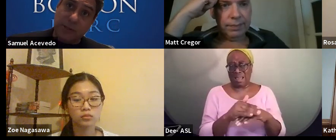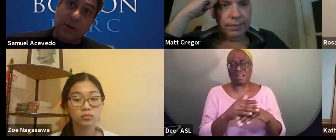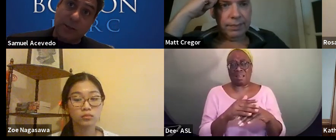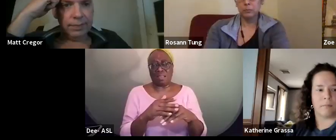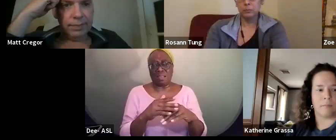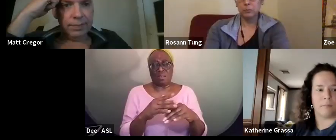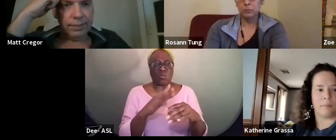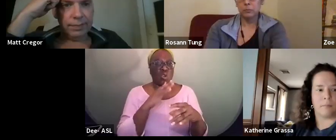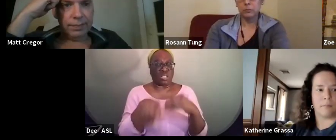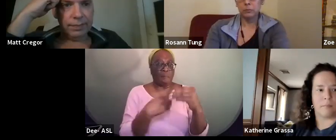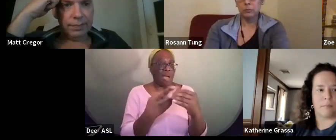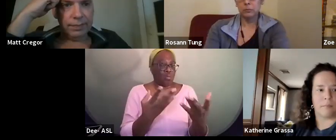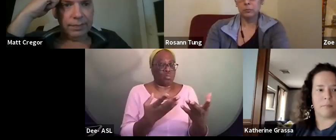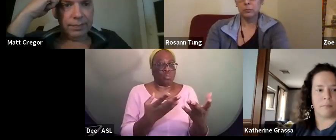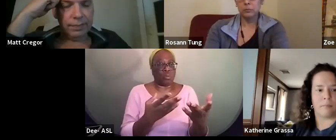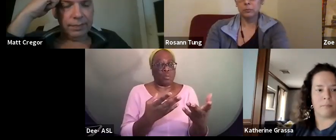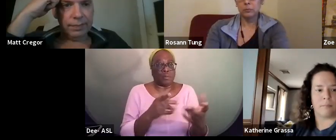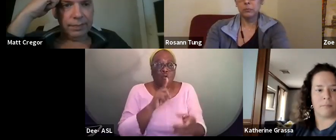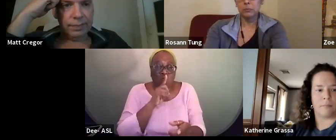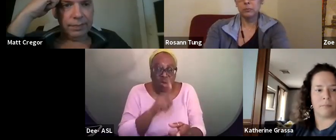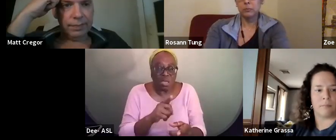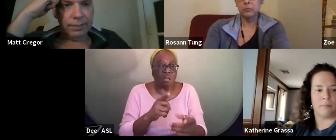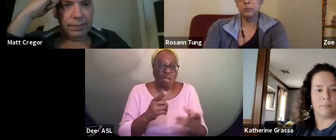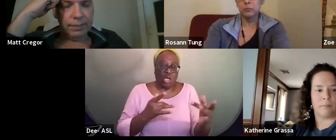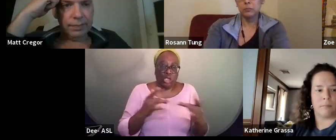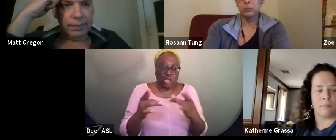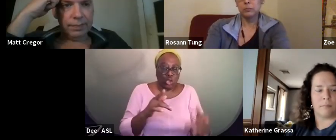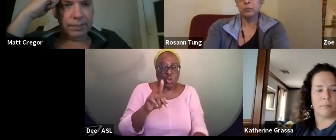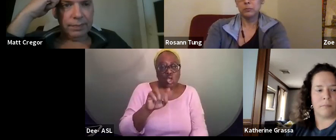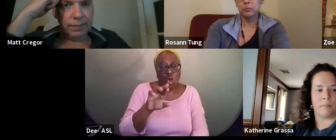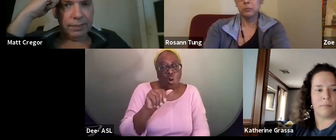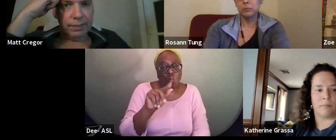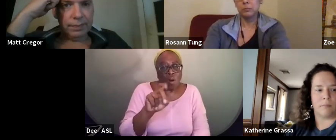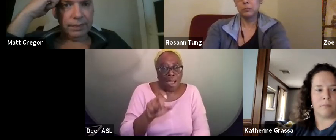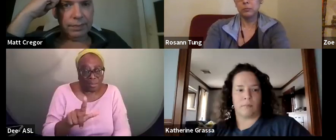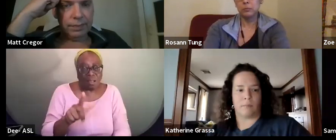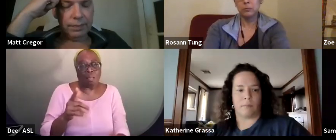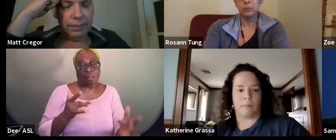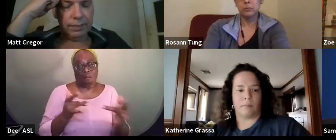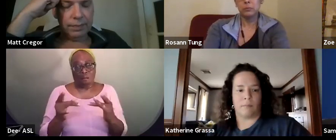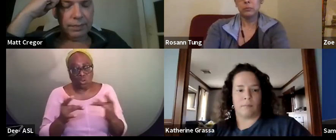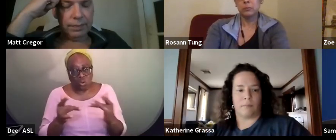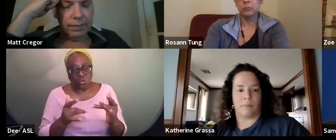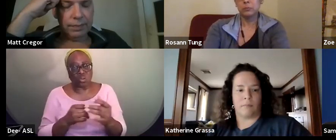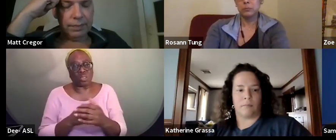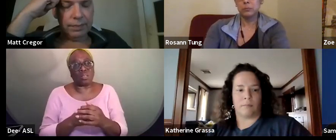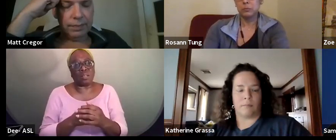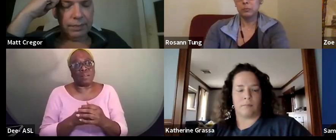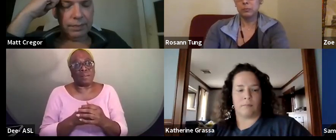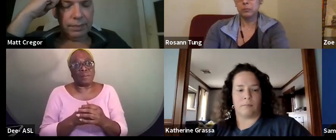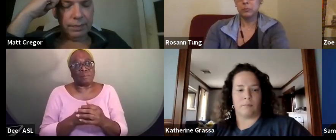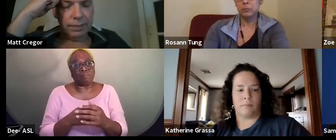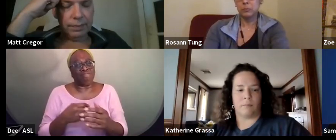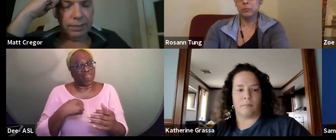practical concerns around it. And I want